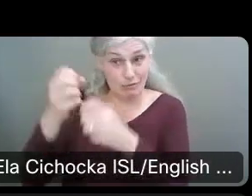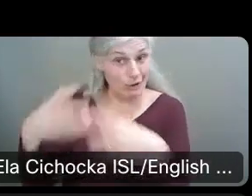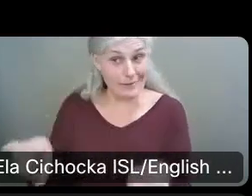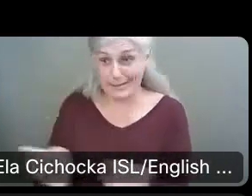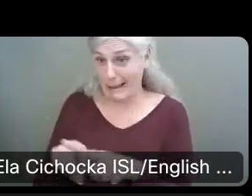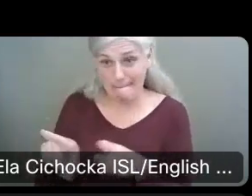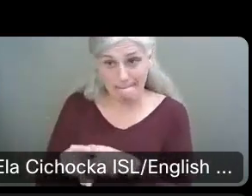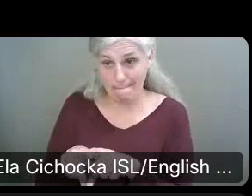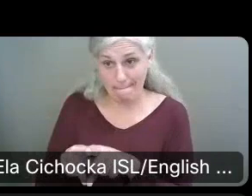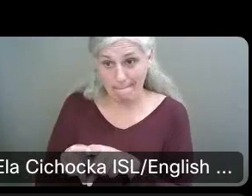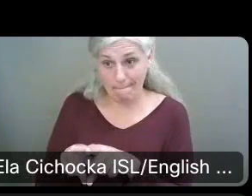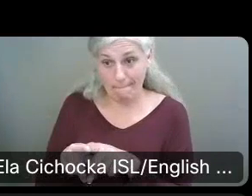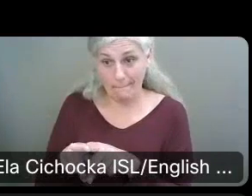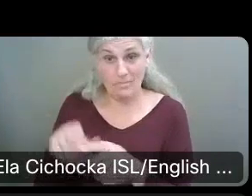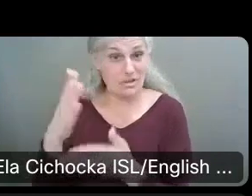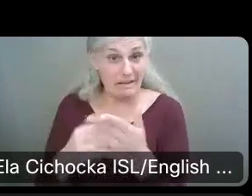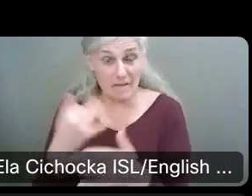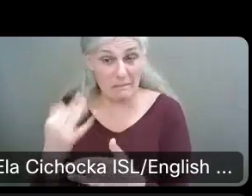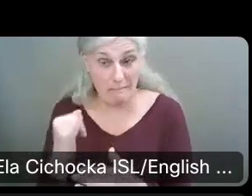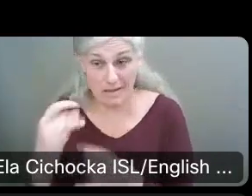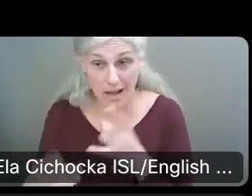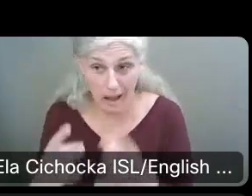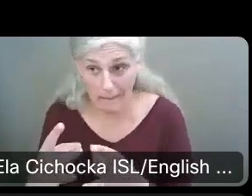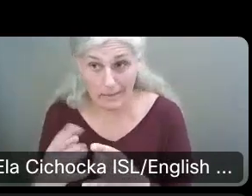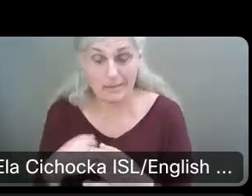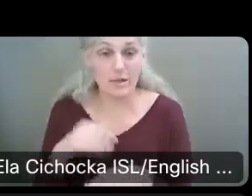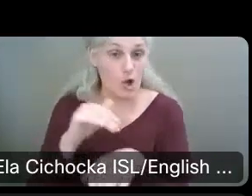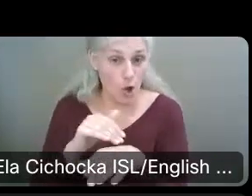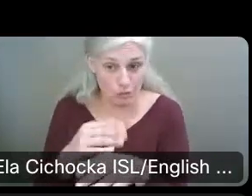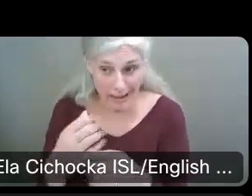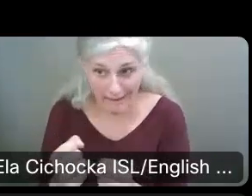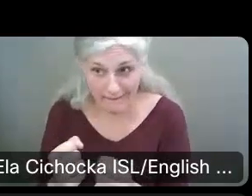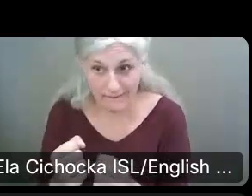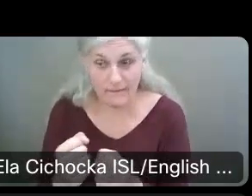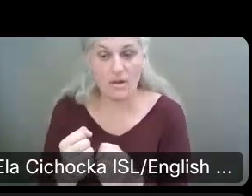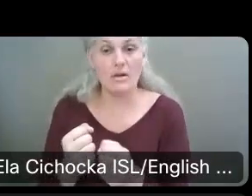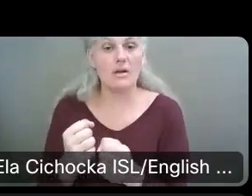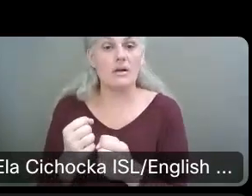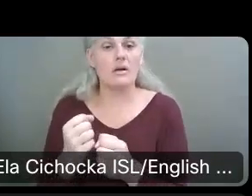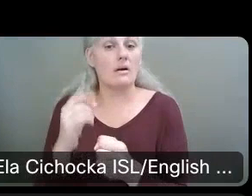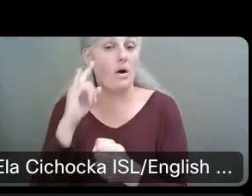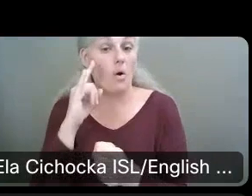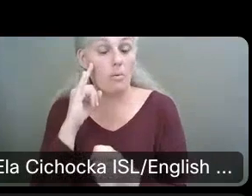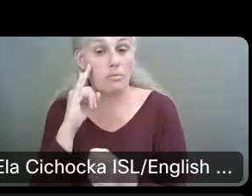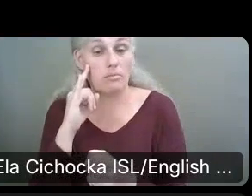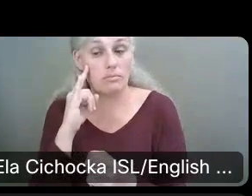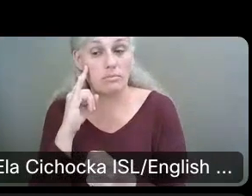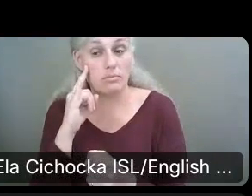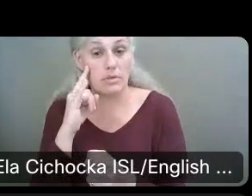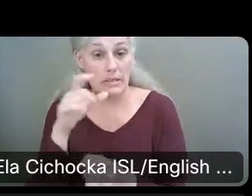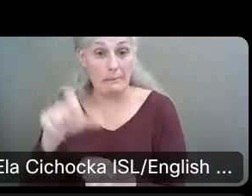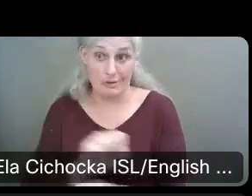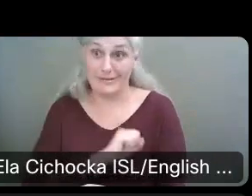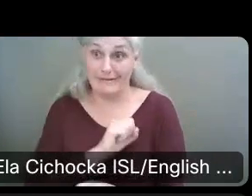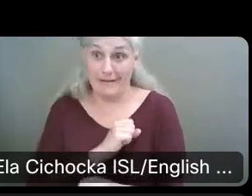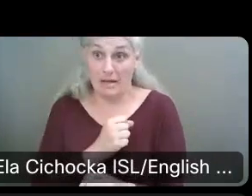same. The leak has happened. The consequences are the consequences. Hopefully, the person has survived.